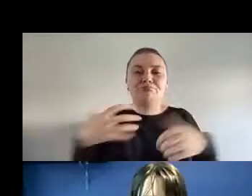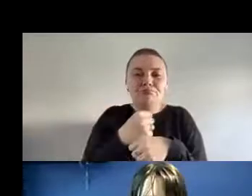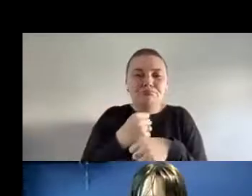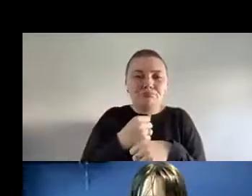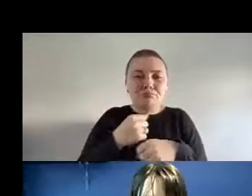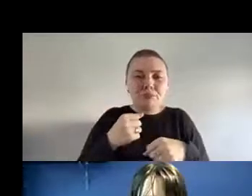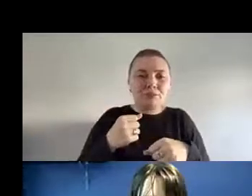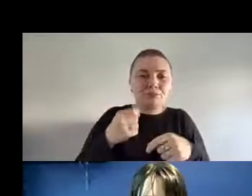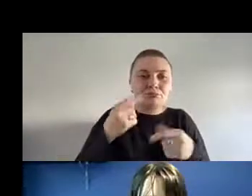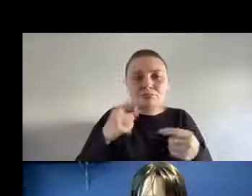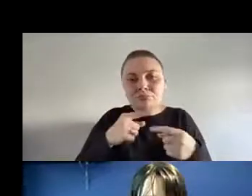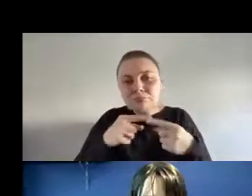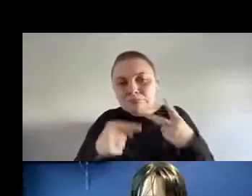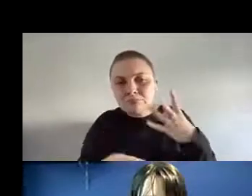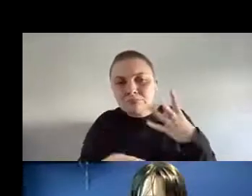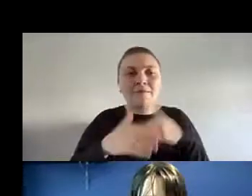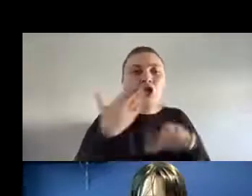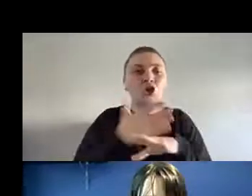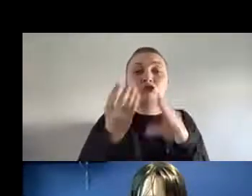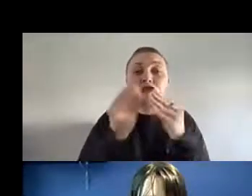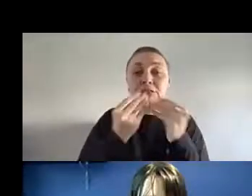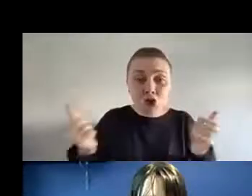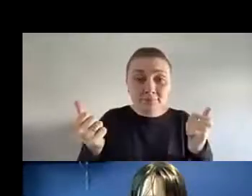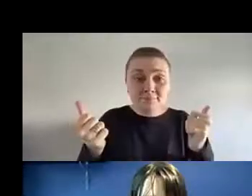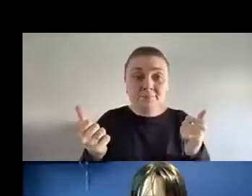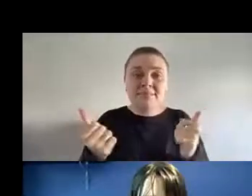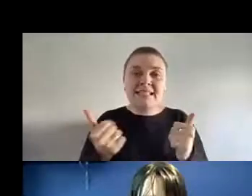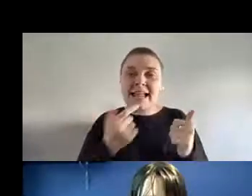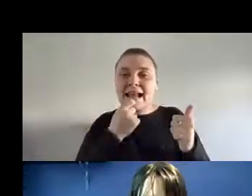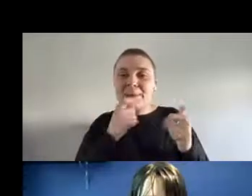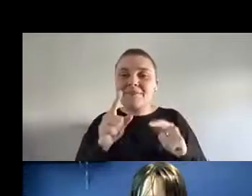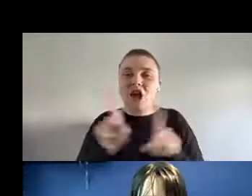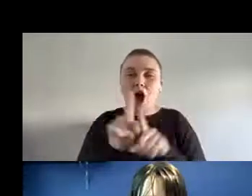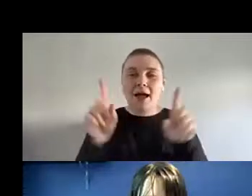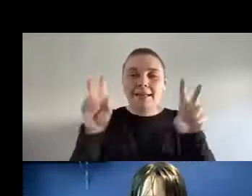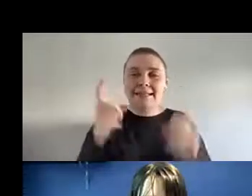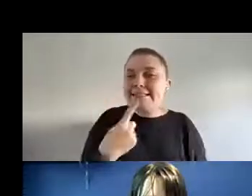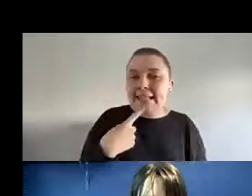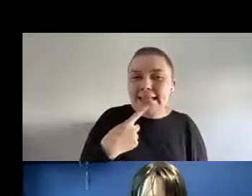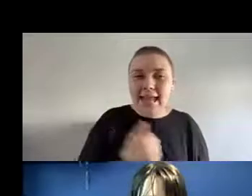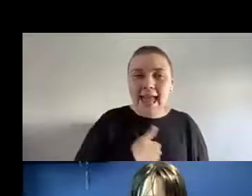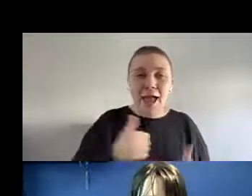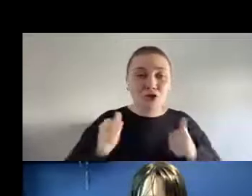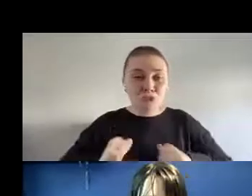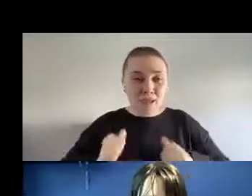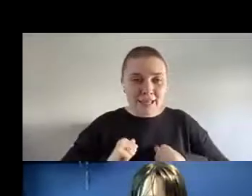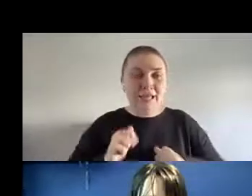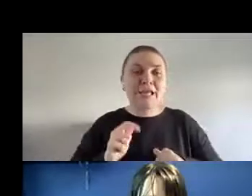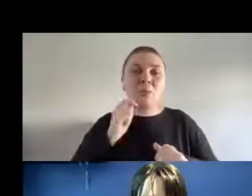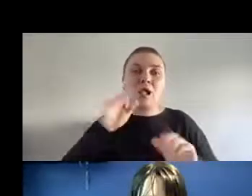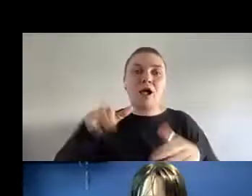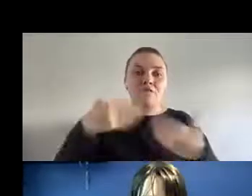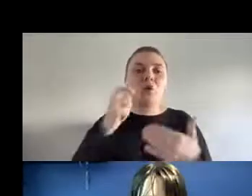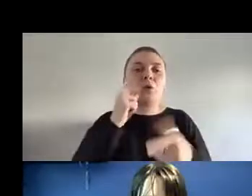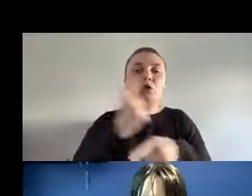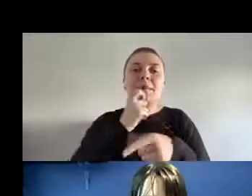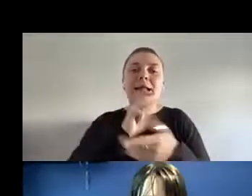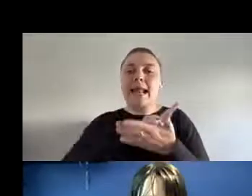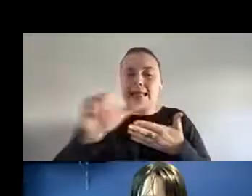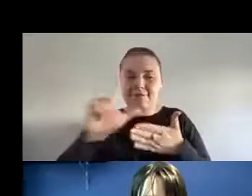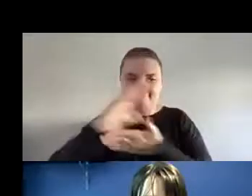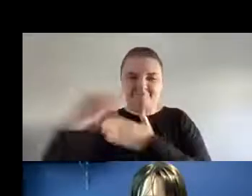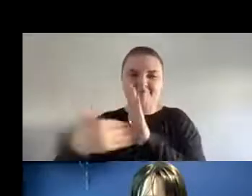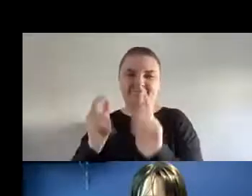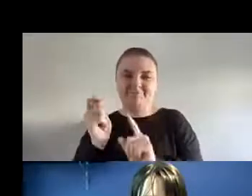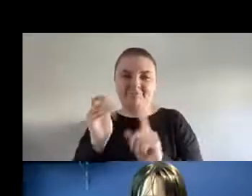resources today, which is also sort of a bit of a taster of the training that we offer, and we'll talk a little bit more about that at the end. But first